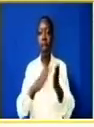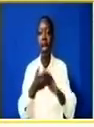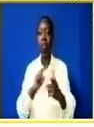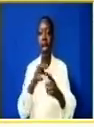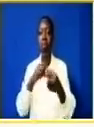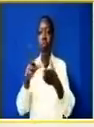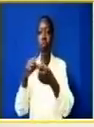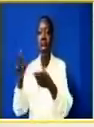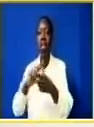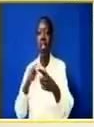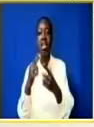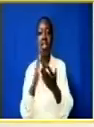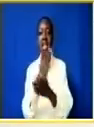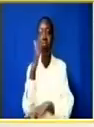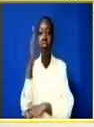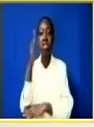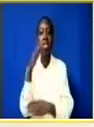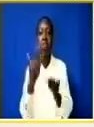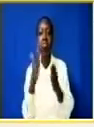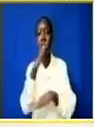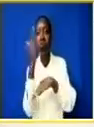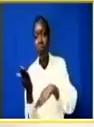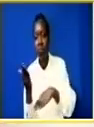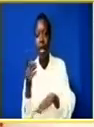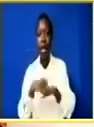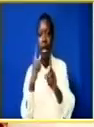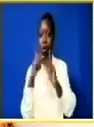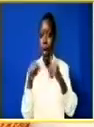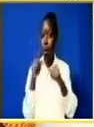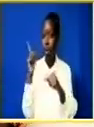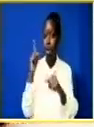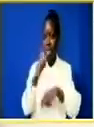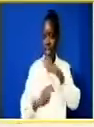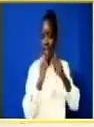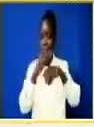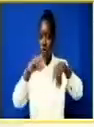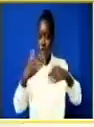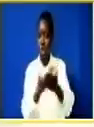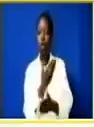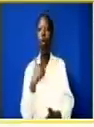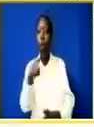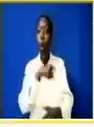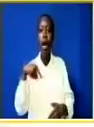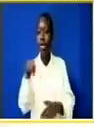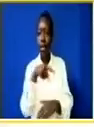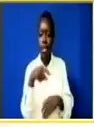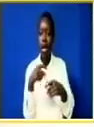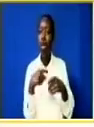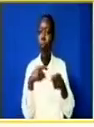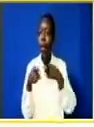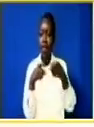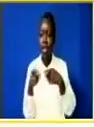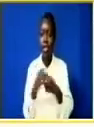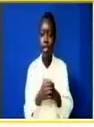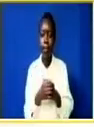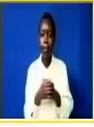off. Yeah. So when you talk about these types of soil erosion, now I want us to detect a type of